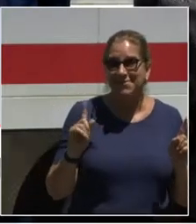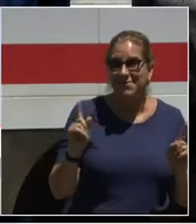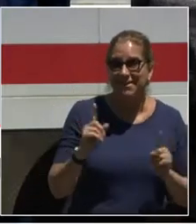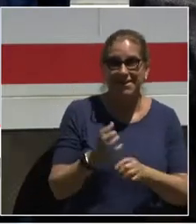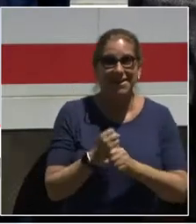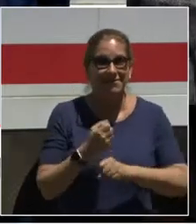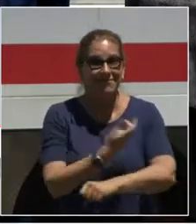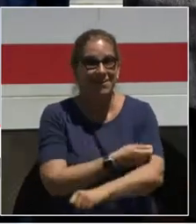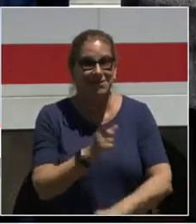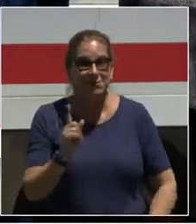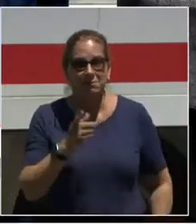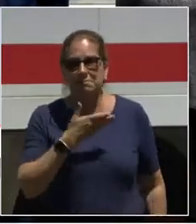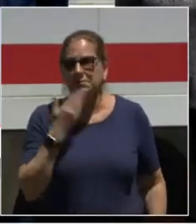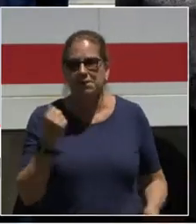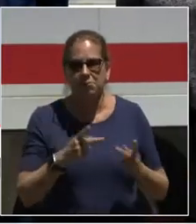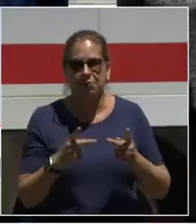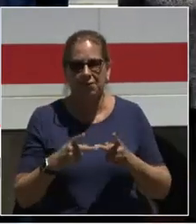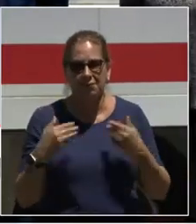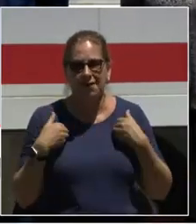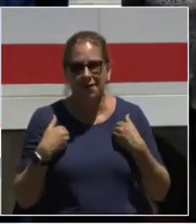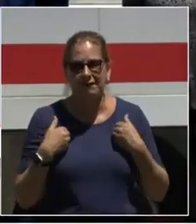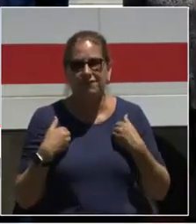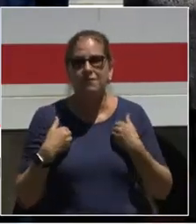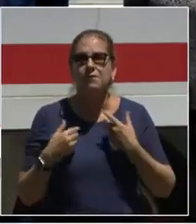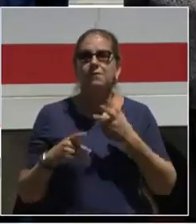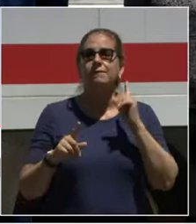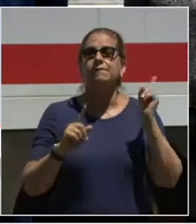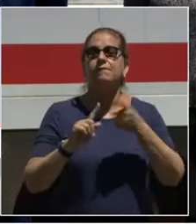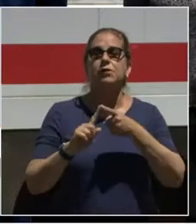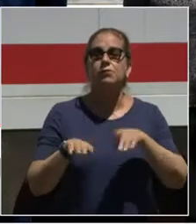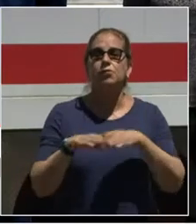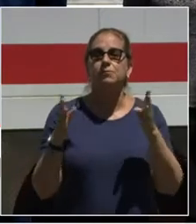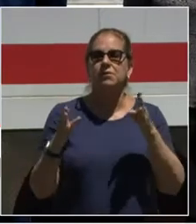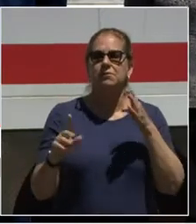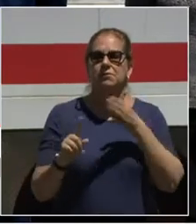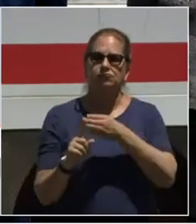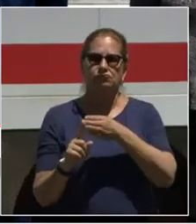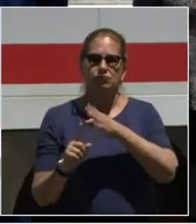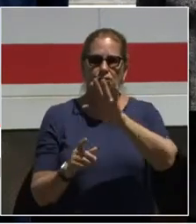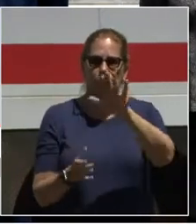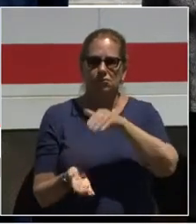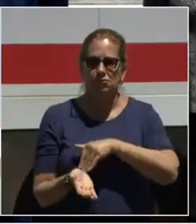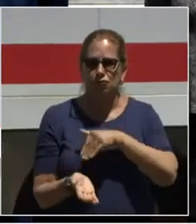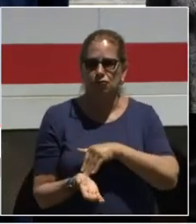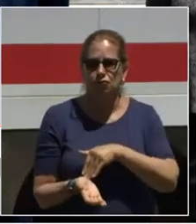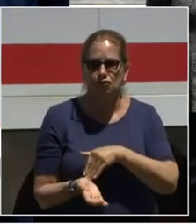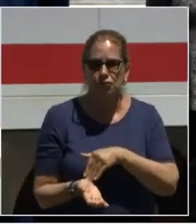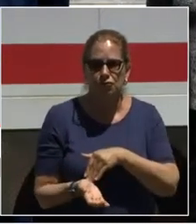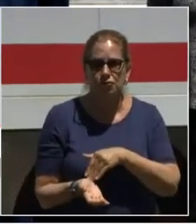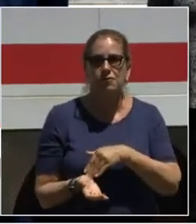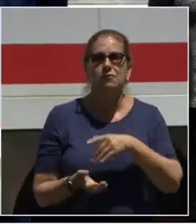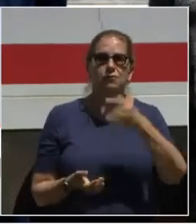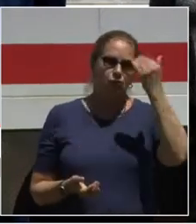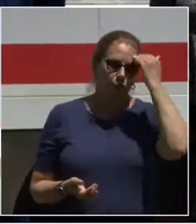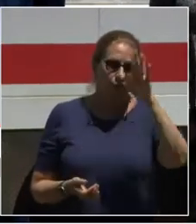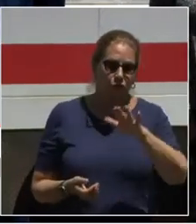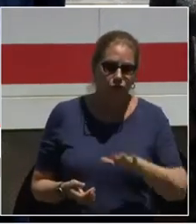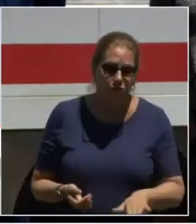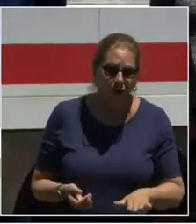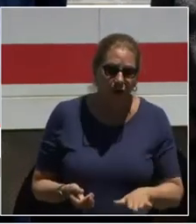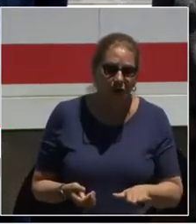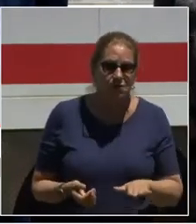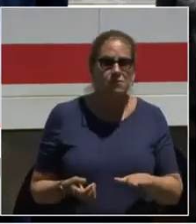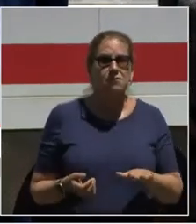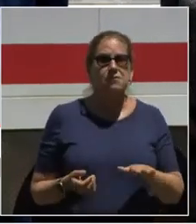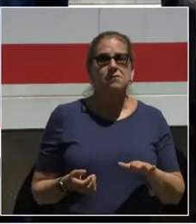at your medical provider's office. They know you, they know your child, and they are the best ones to answer your questions